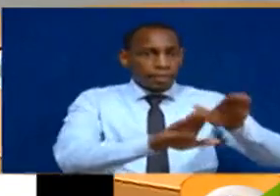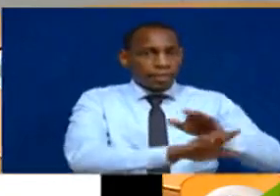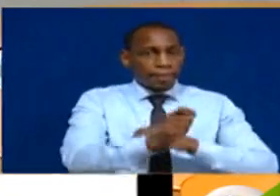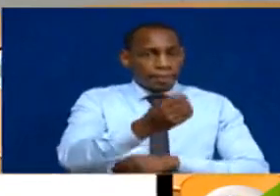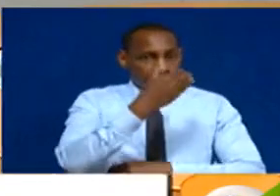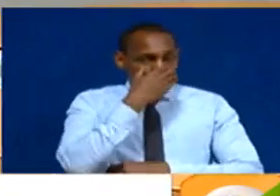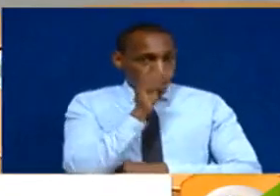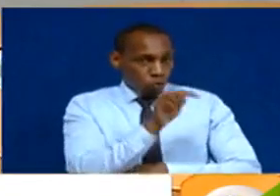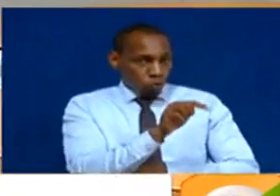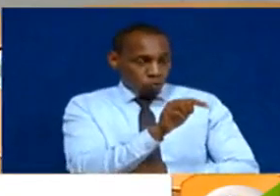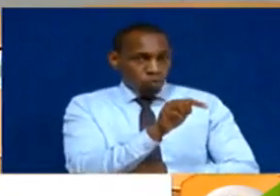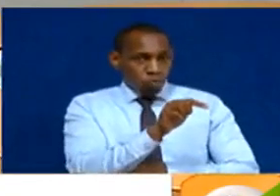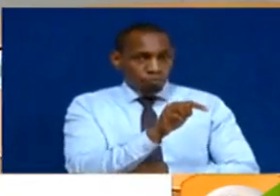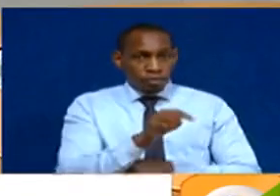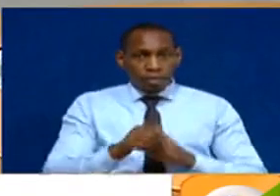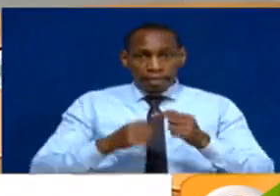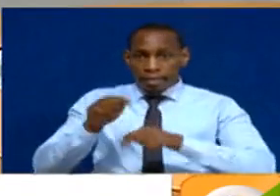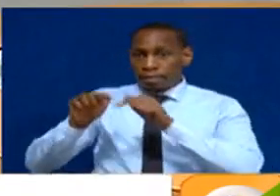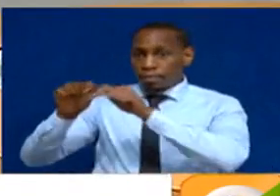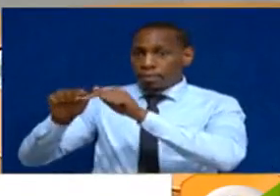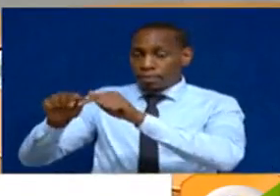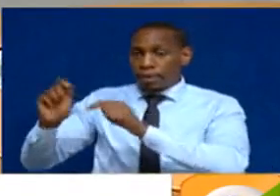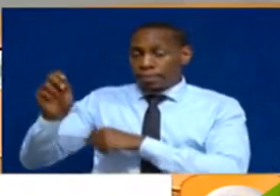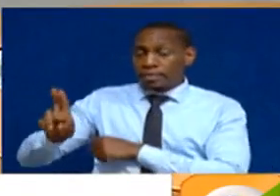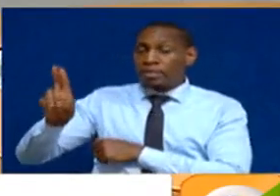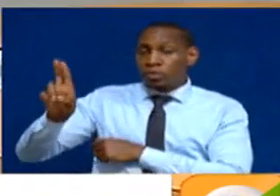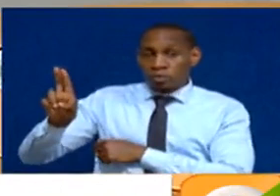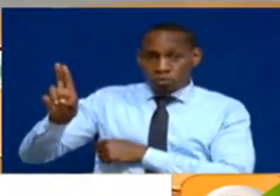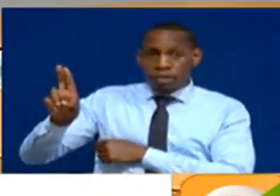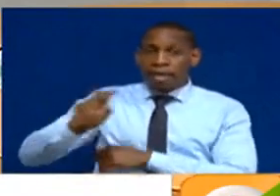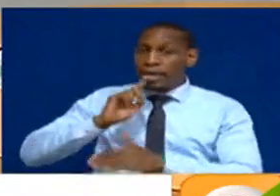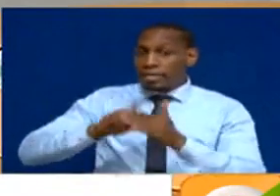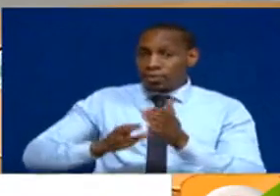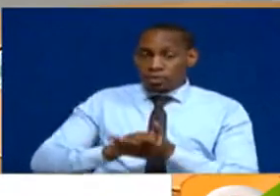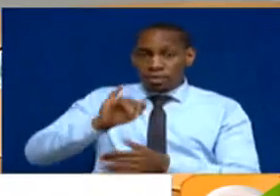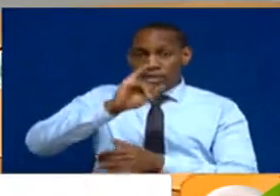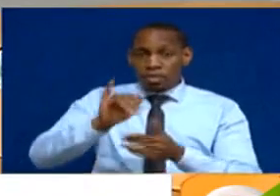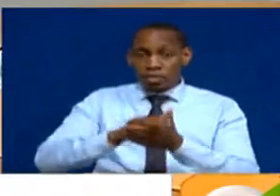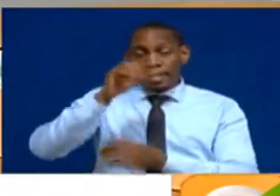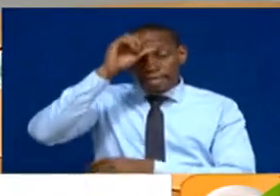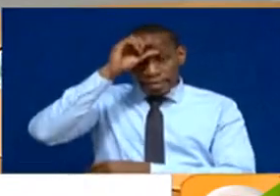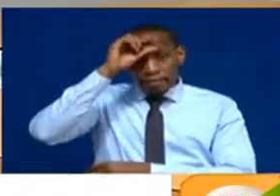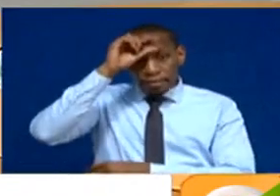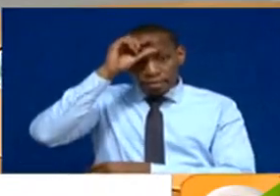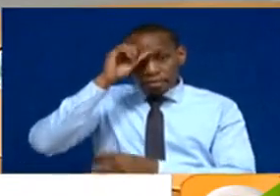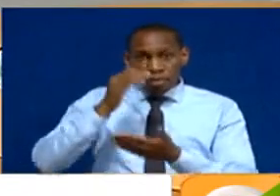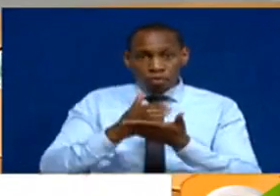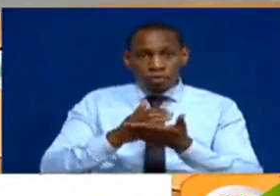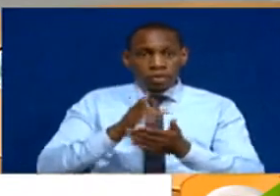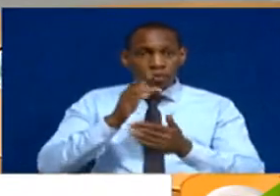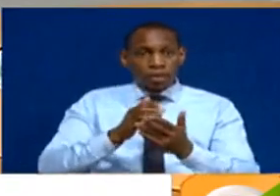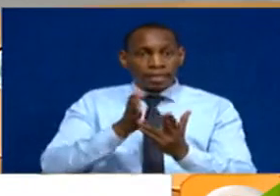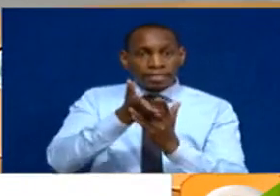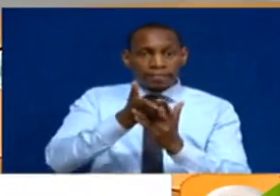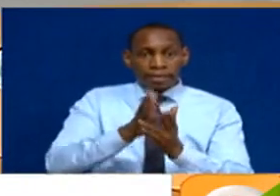Deputy President William Ruto stepped up his criticism of President Uhuru Kenyatta, claiming that the Jubilee administration had been